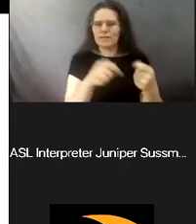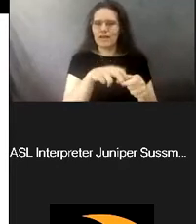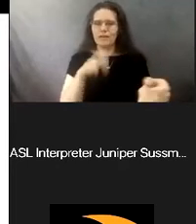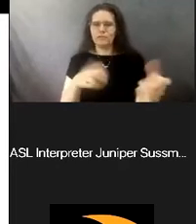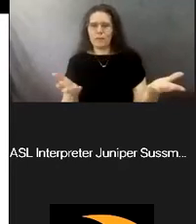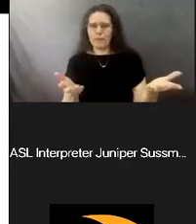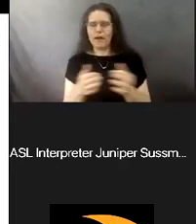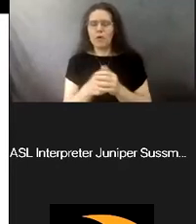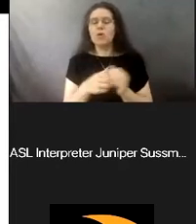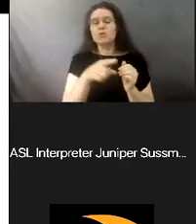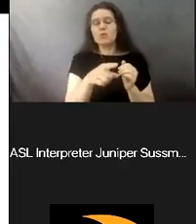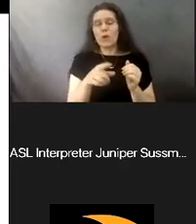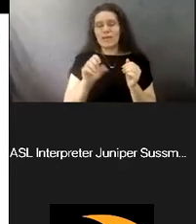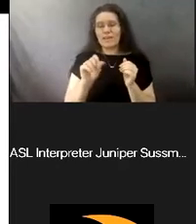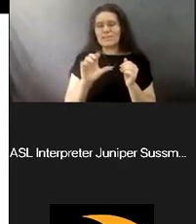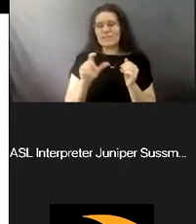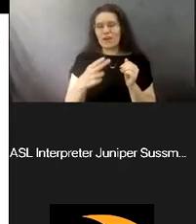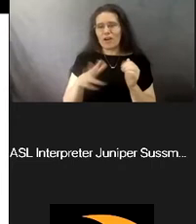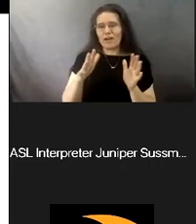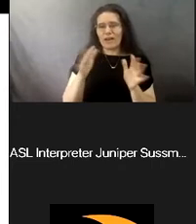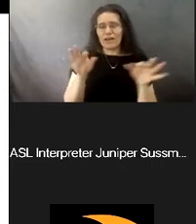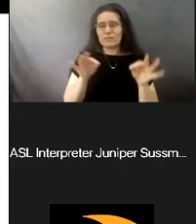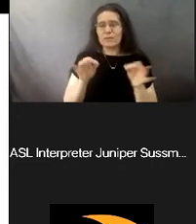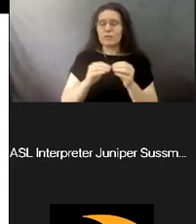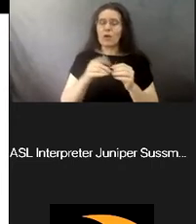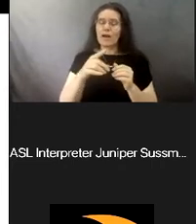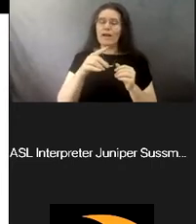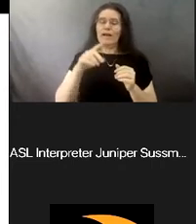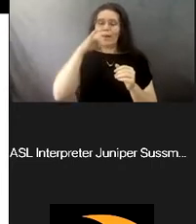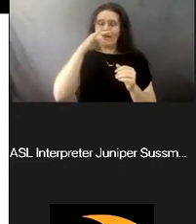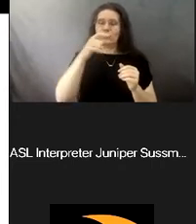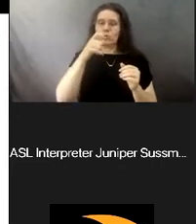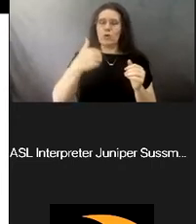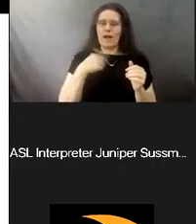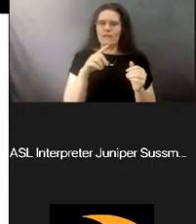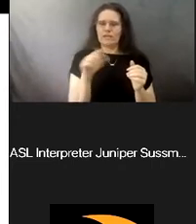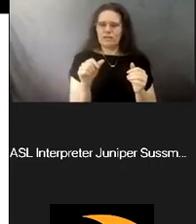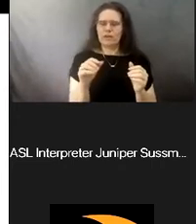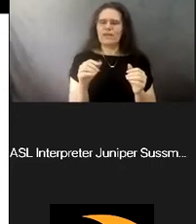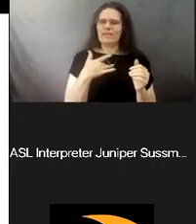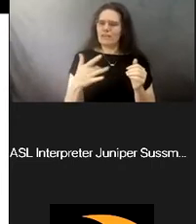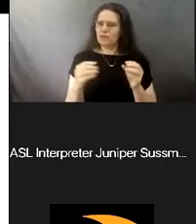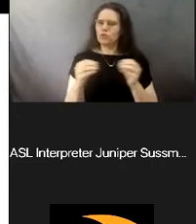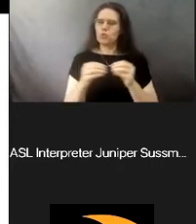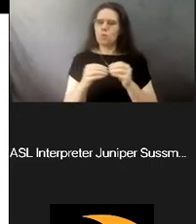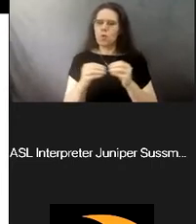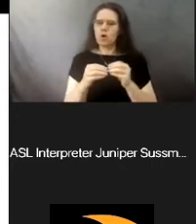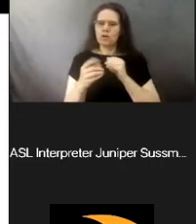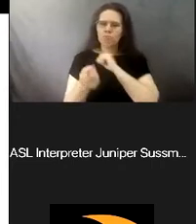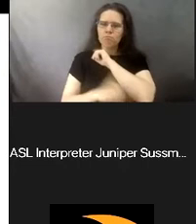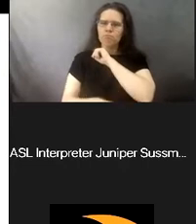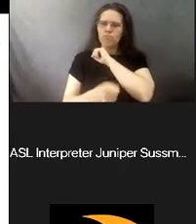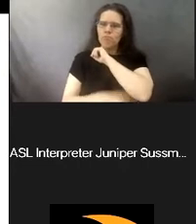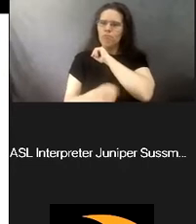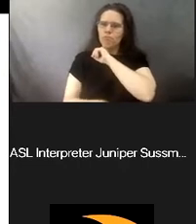that kids with disabilities are very often subject to more harsh disciplinary procedures than other kids, sometimes because of the lack